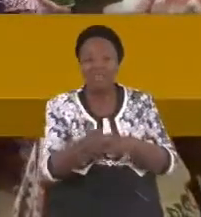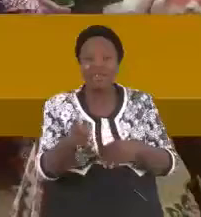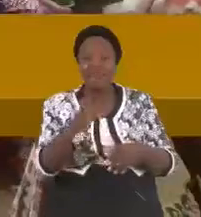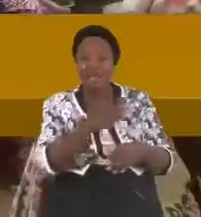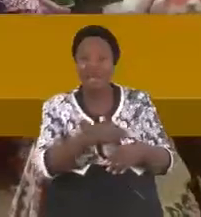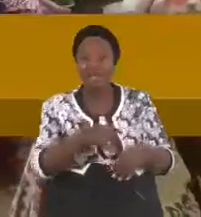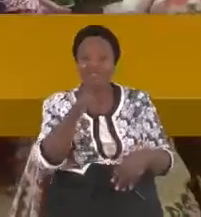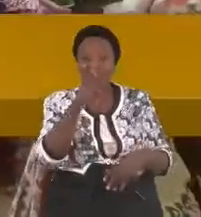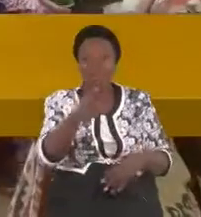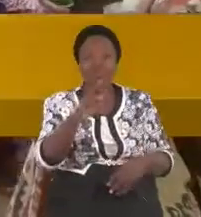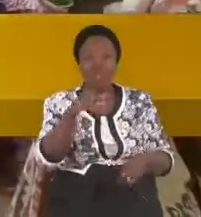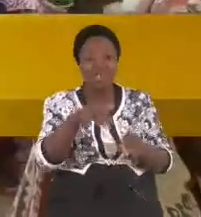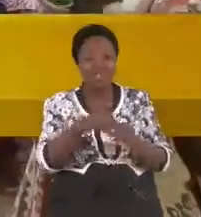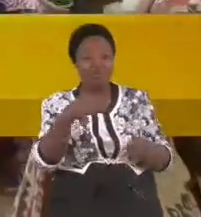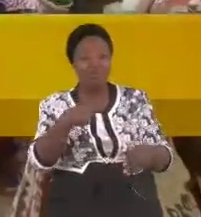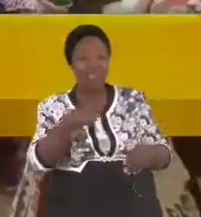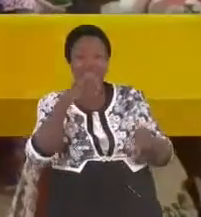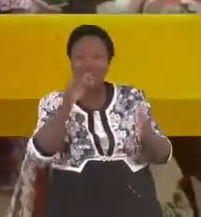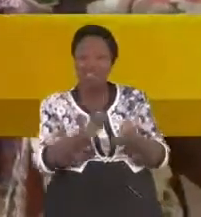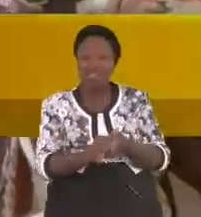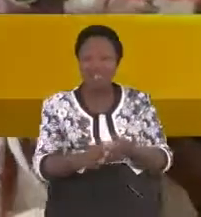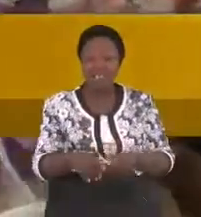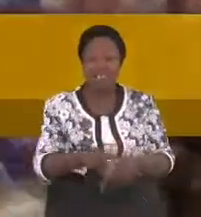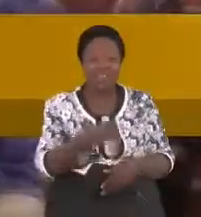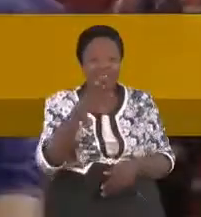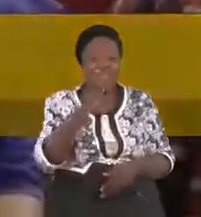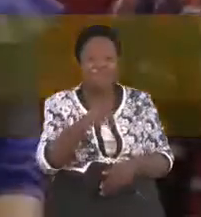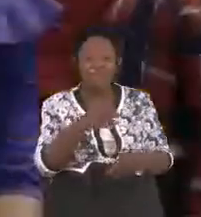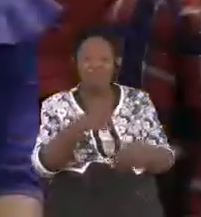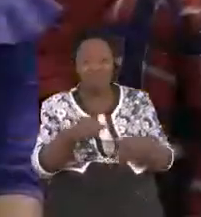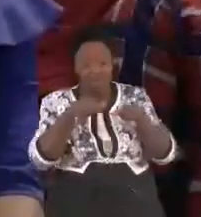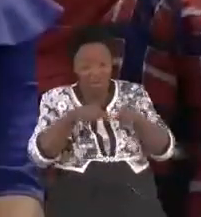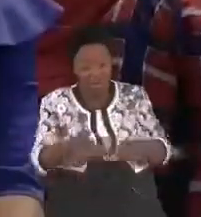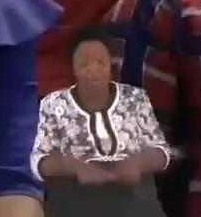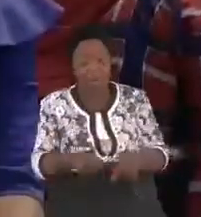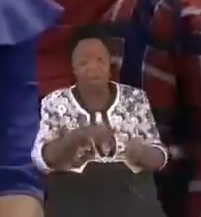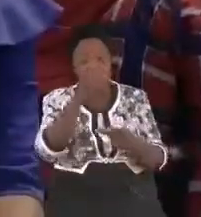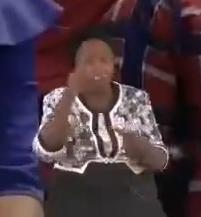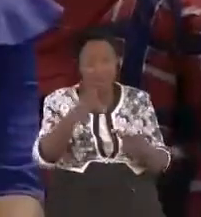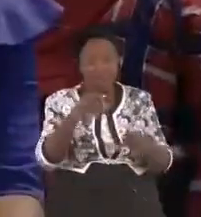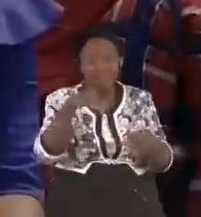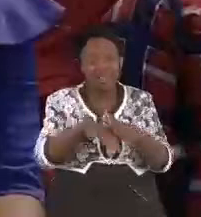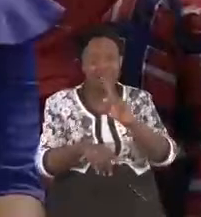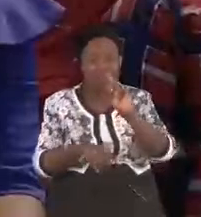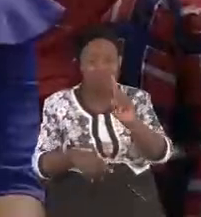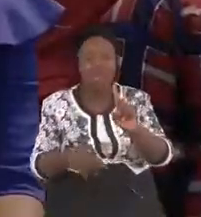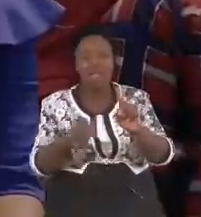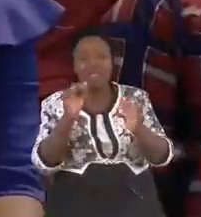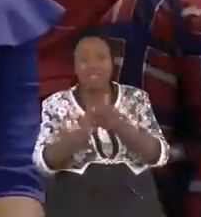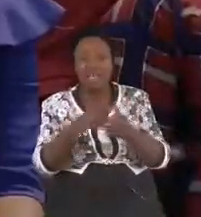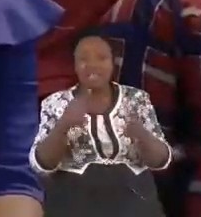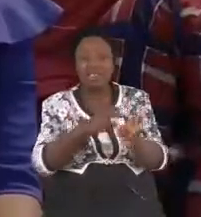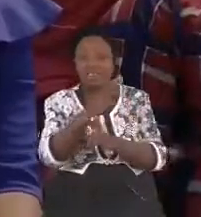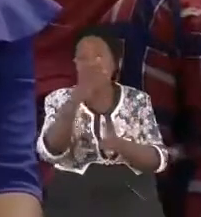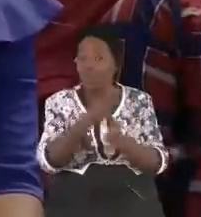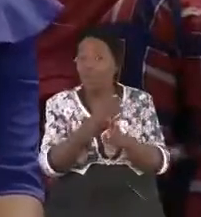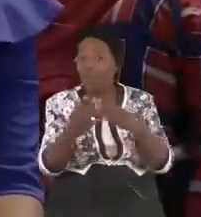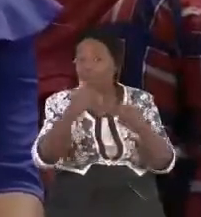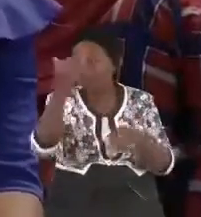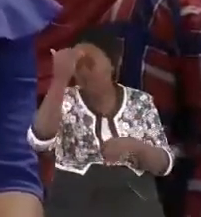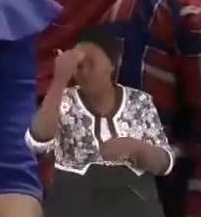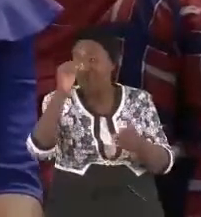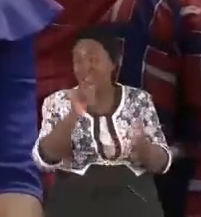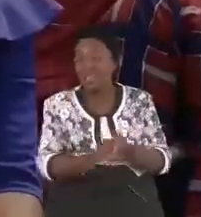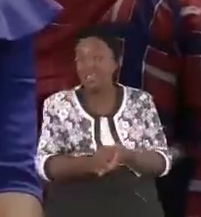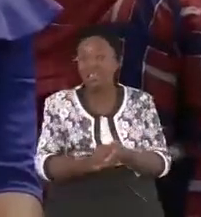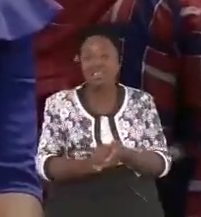me, that they may be made perfect in one, that the world may know that